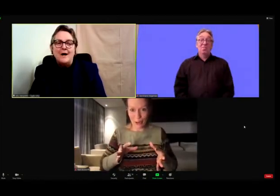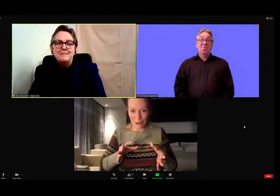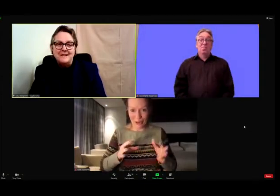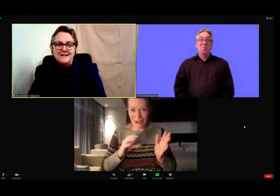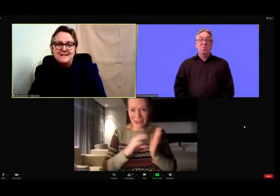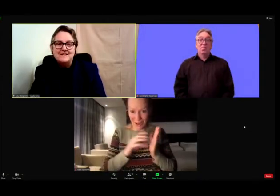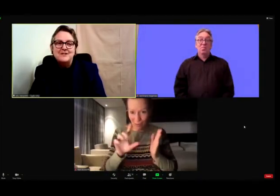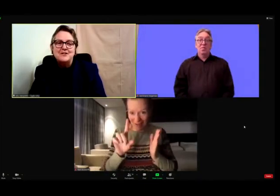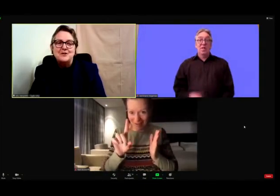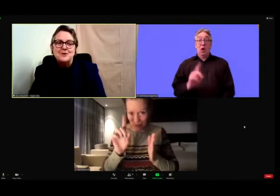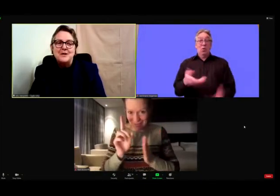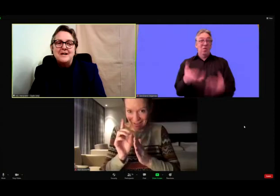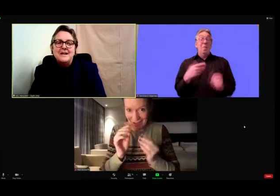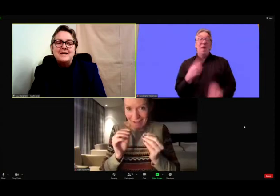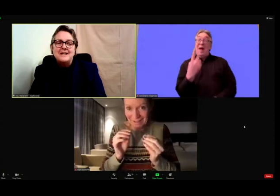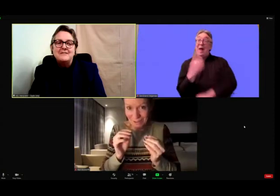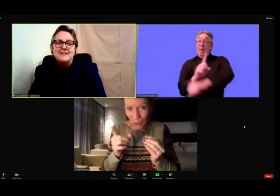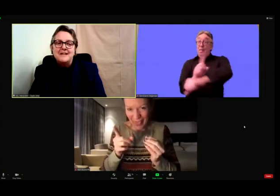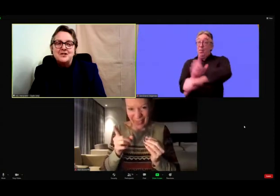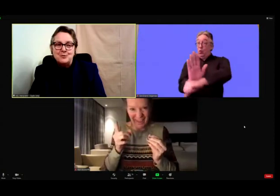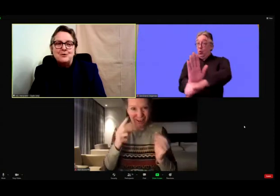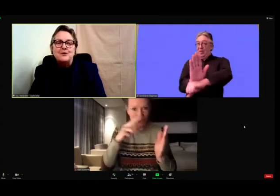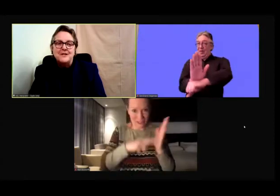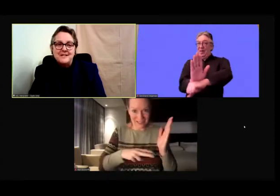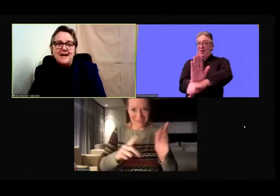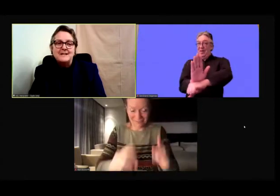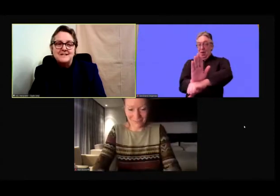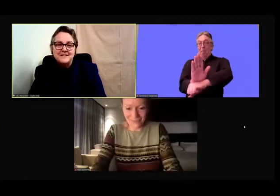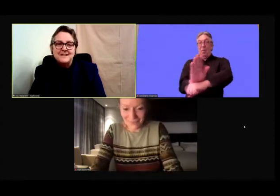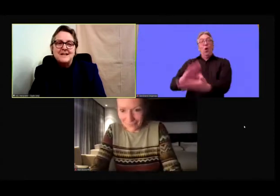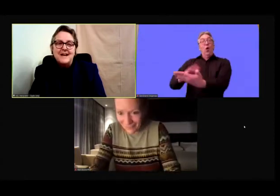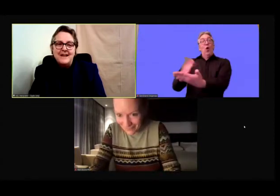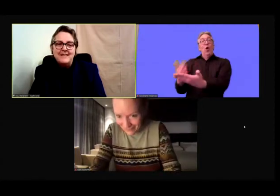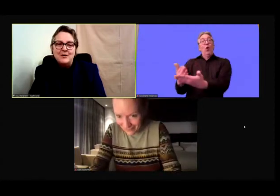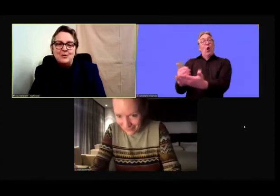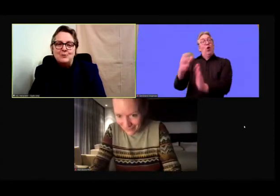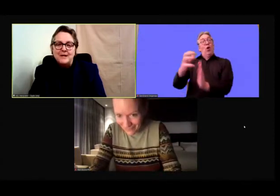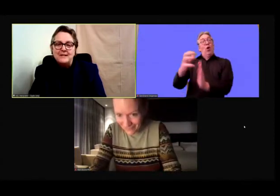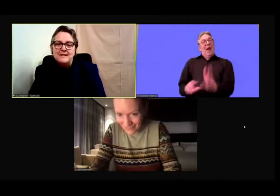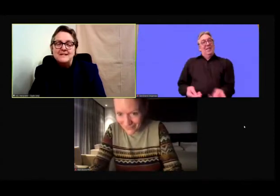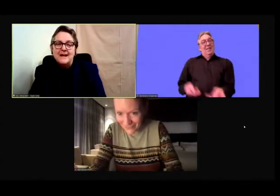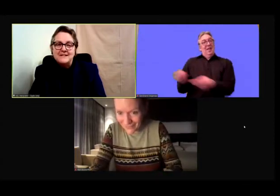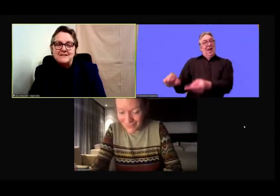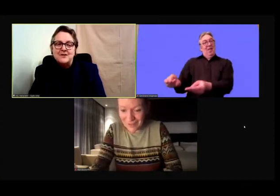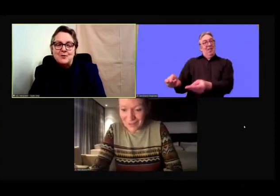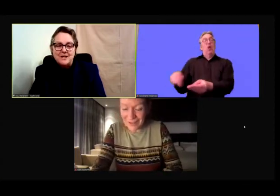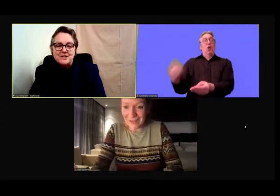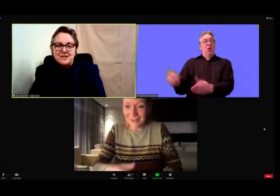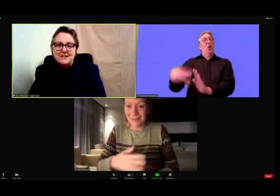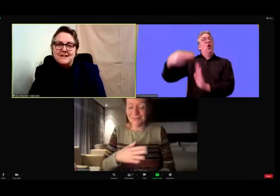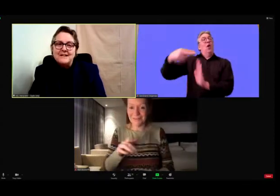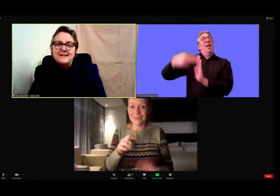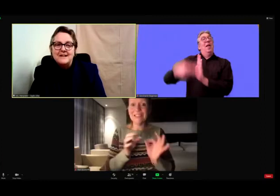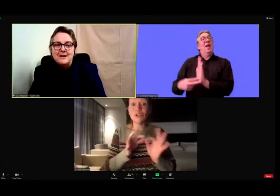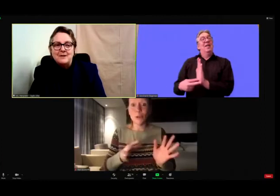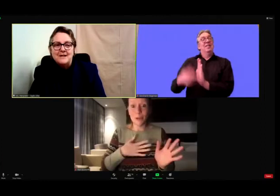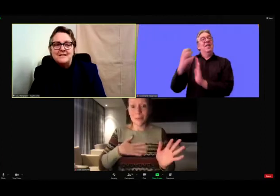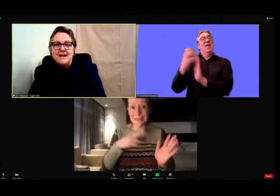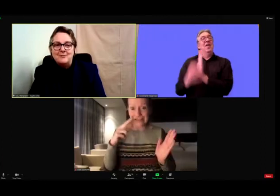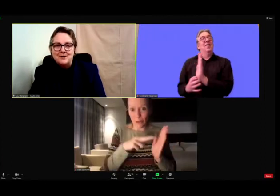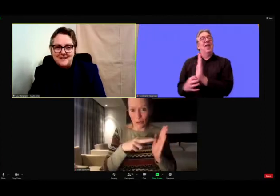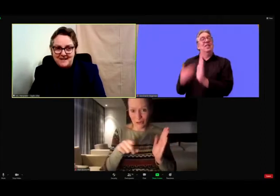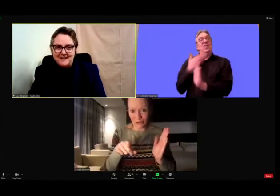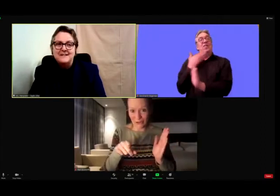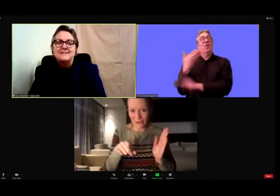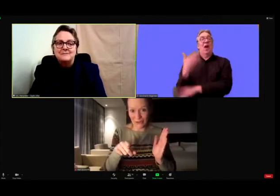If you'll give me 1 minute to give the interpreter the text, and they will read the text of the question that